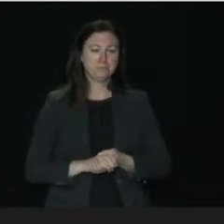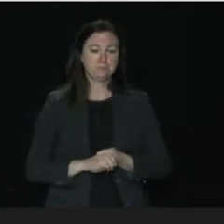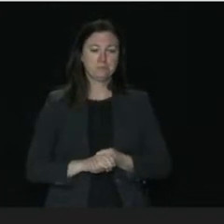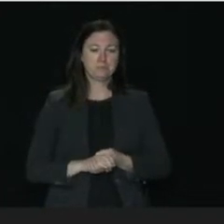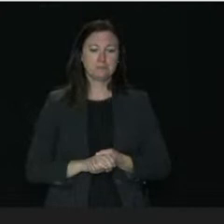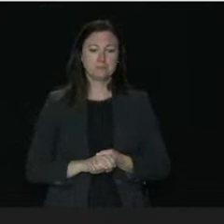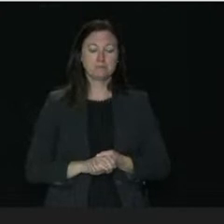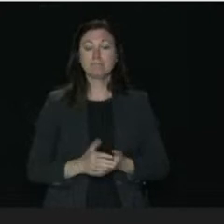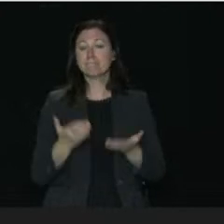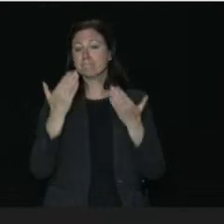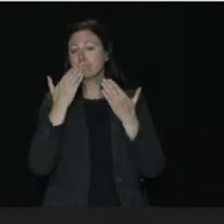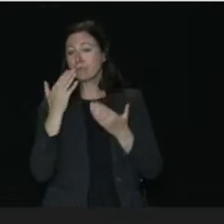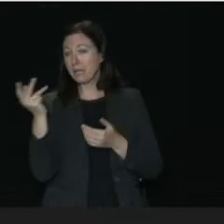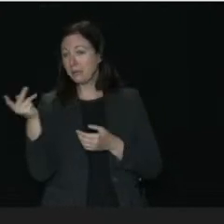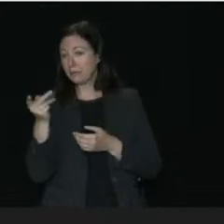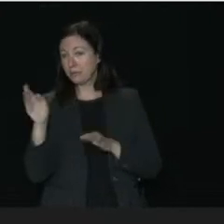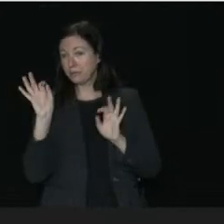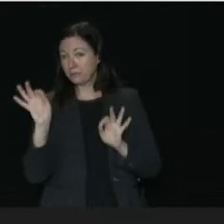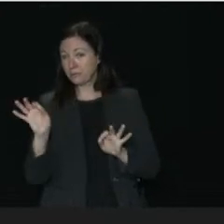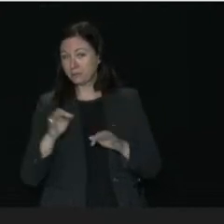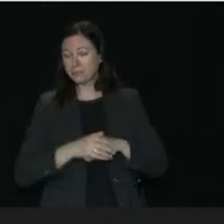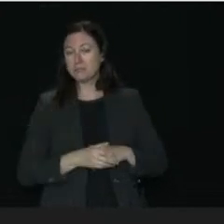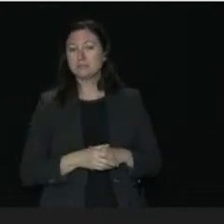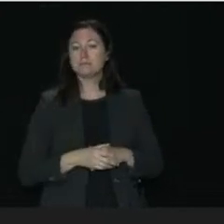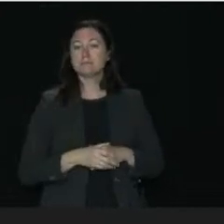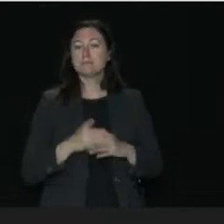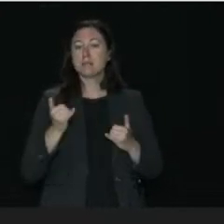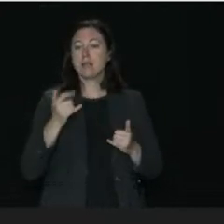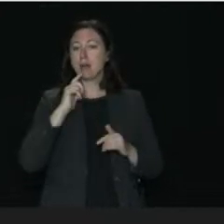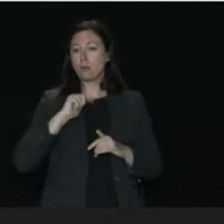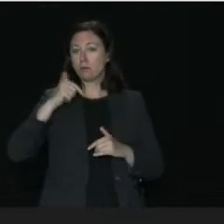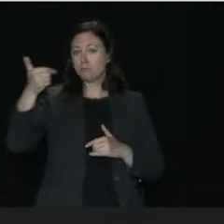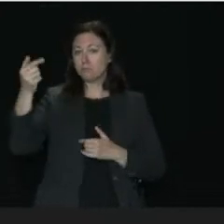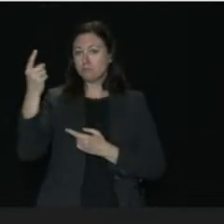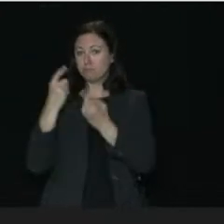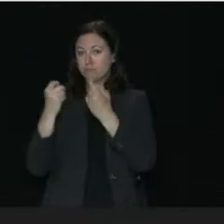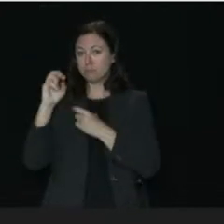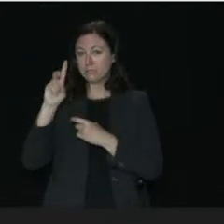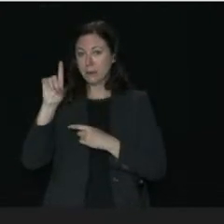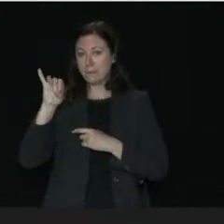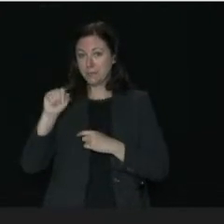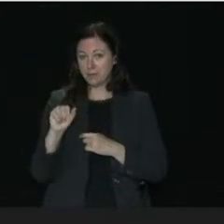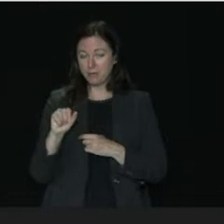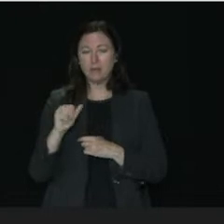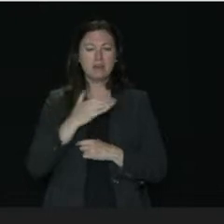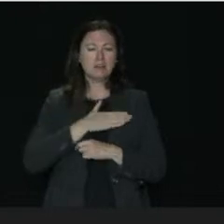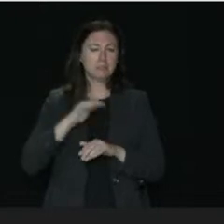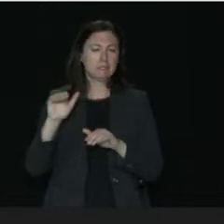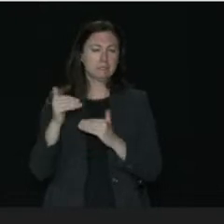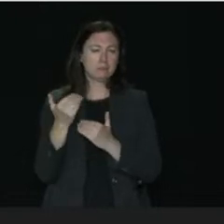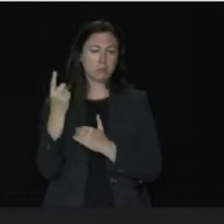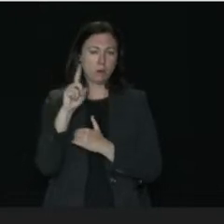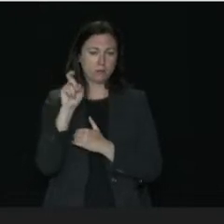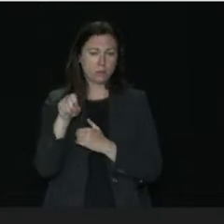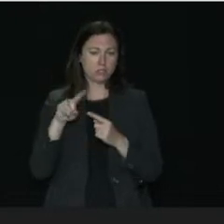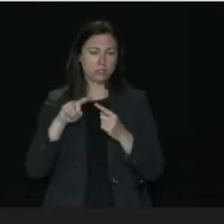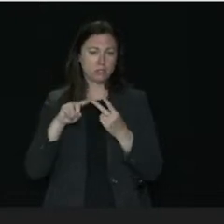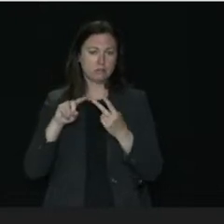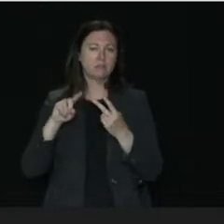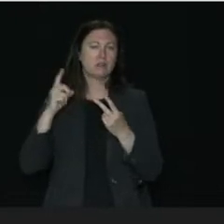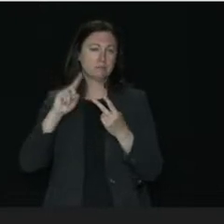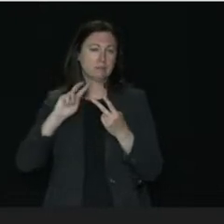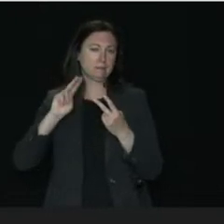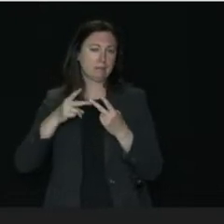Merci, Dr. Tam and Dr. Nu. Thank you. We will now open the telephone line to questions. We ask that you limit yourself to one question and only